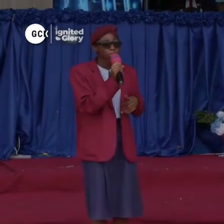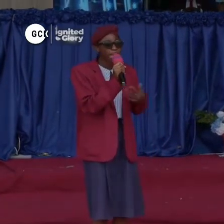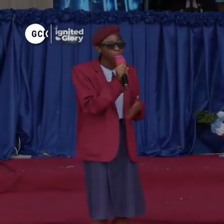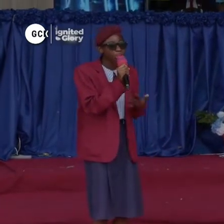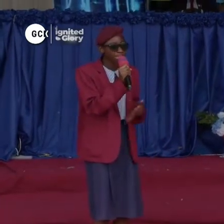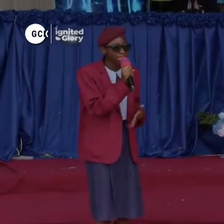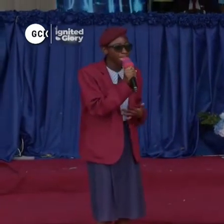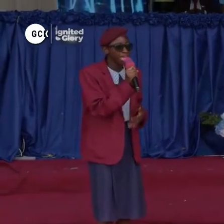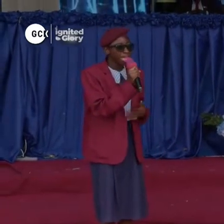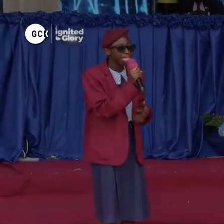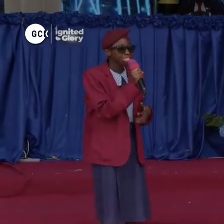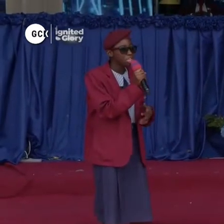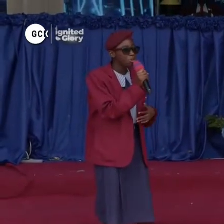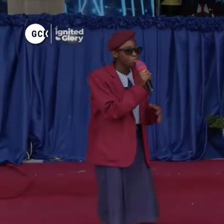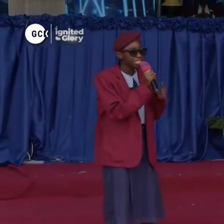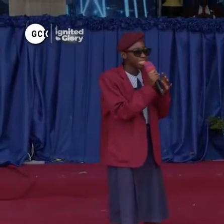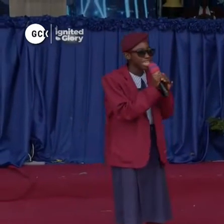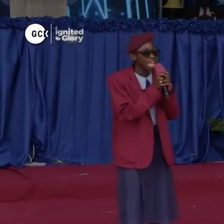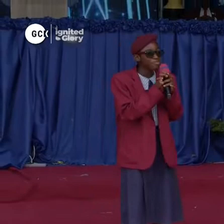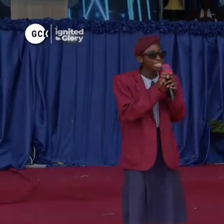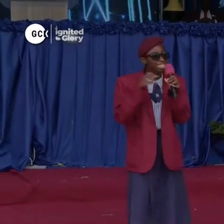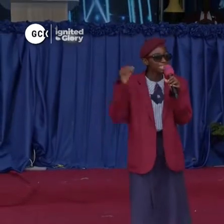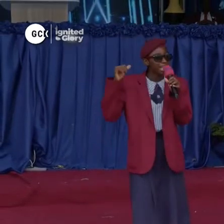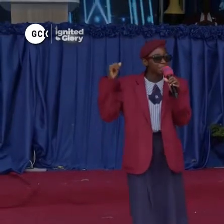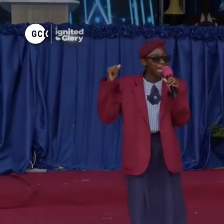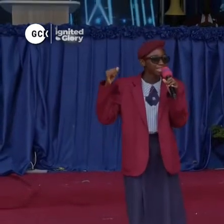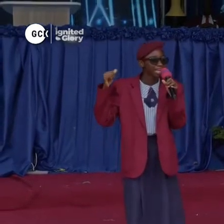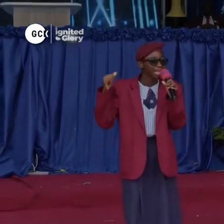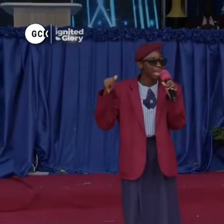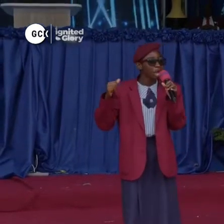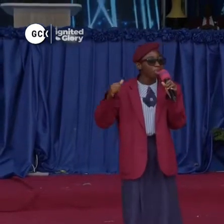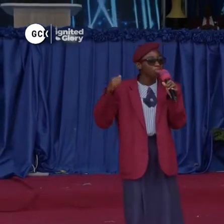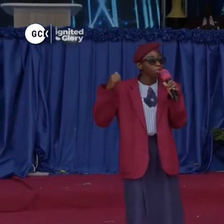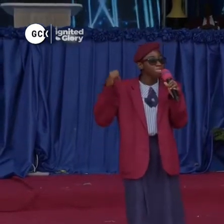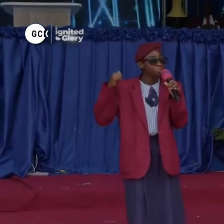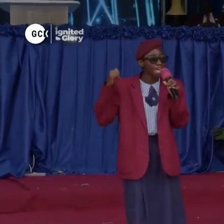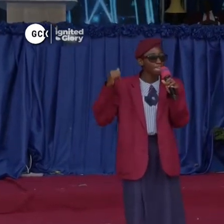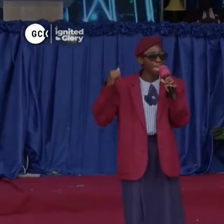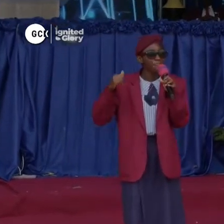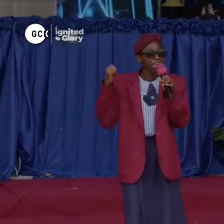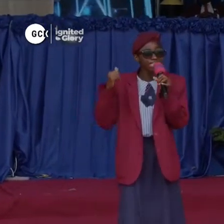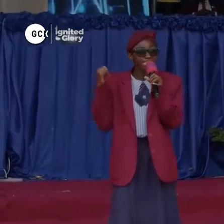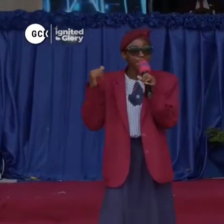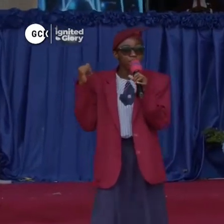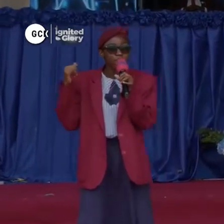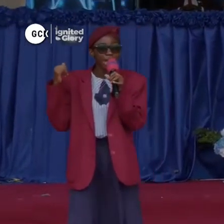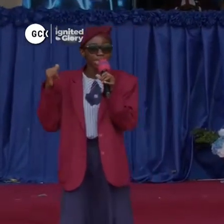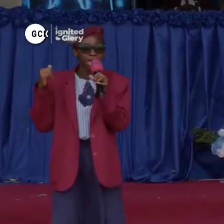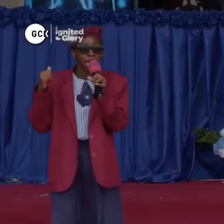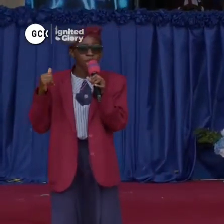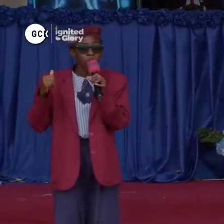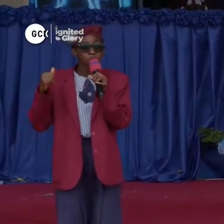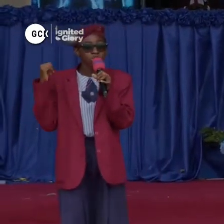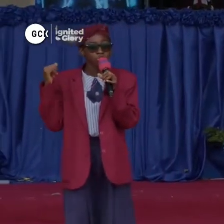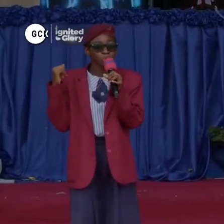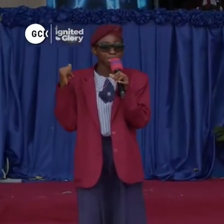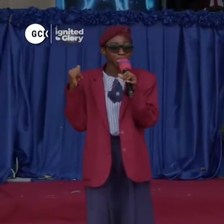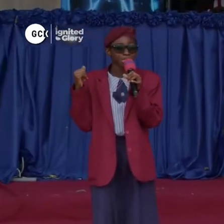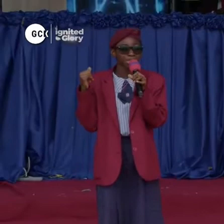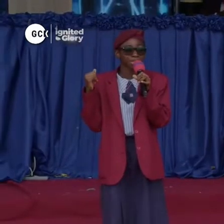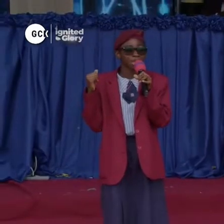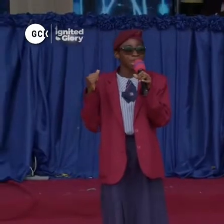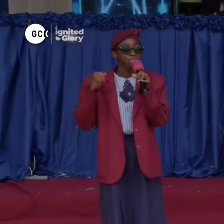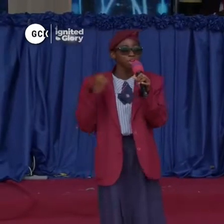strong, wallowing in self-pity ever since that man, those men, ever since that woman, those